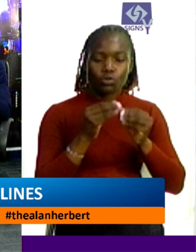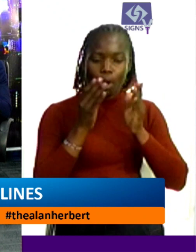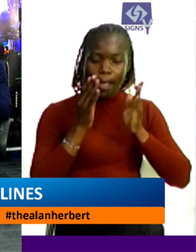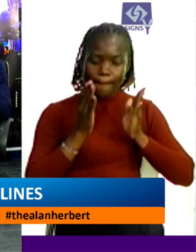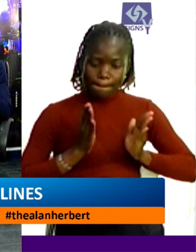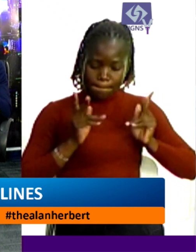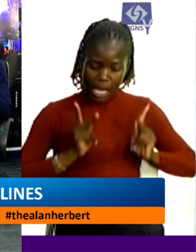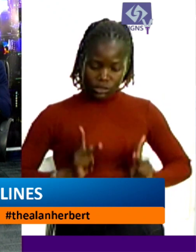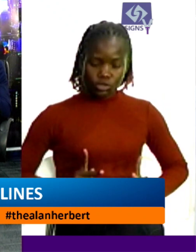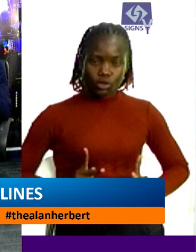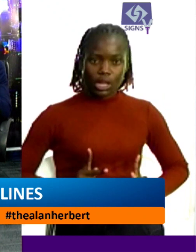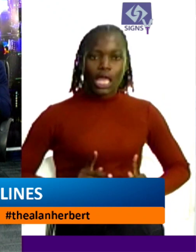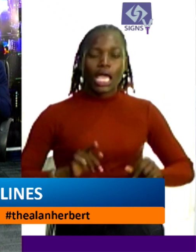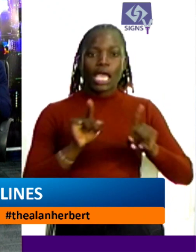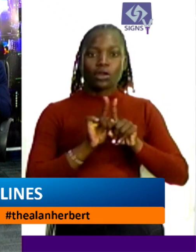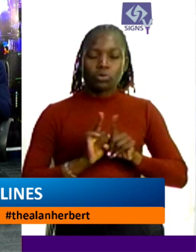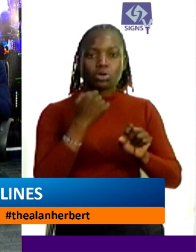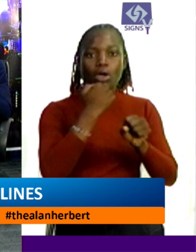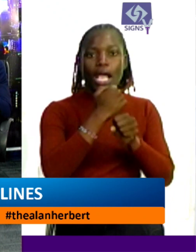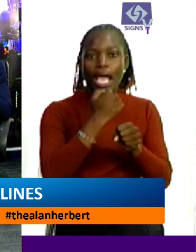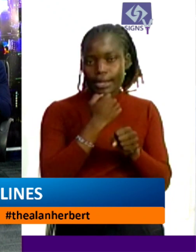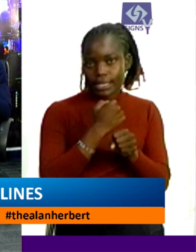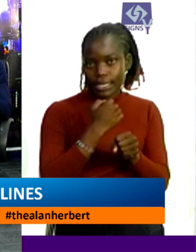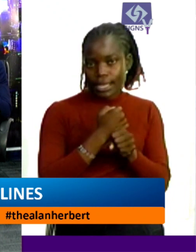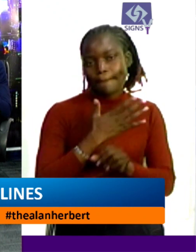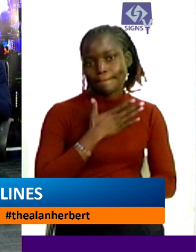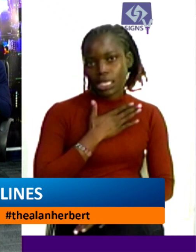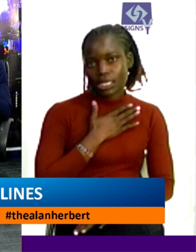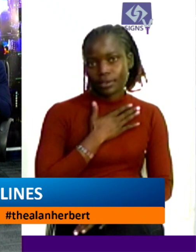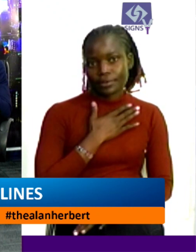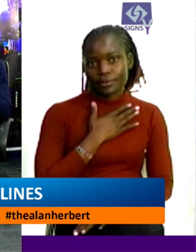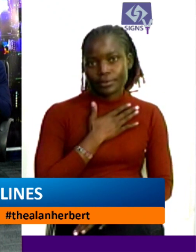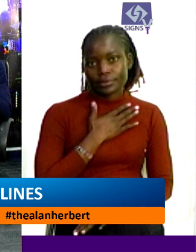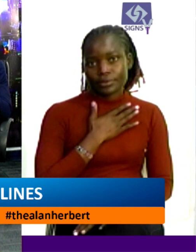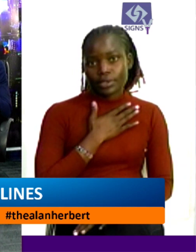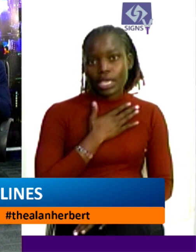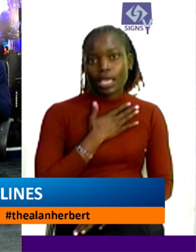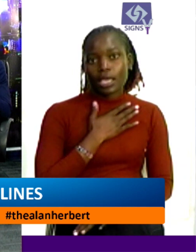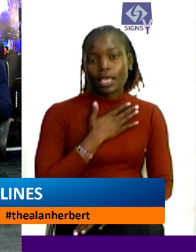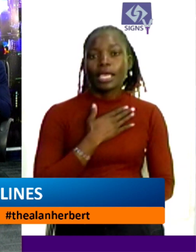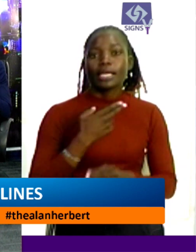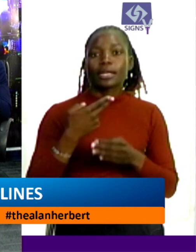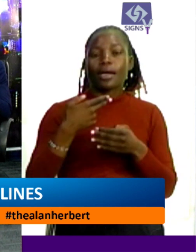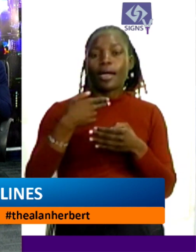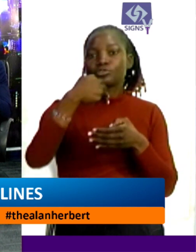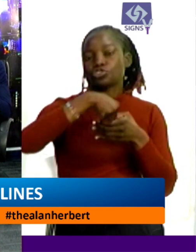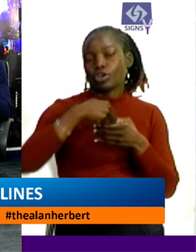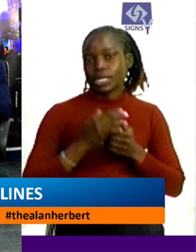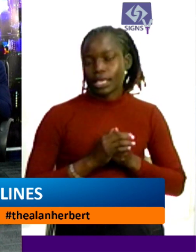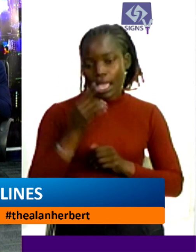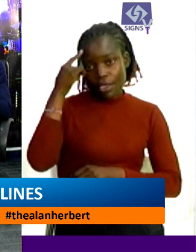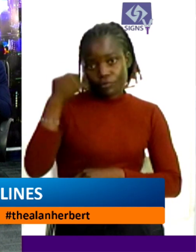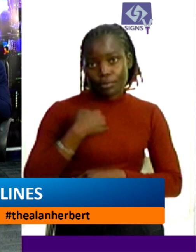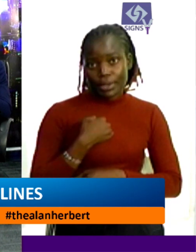also my career path. And I would say participating, particularly for me,